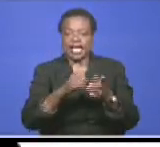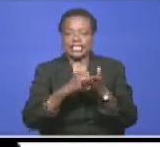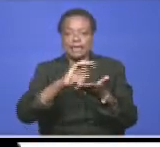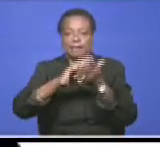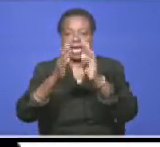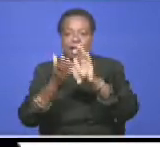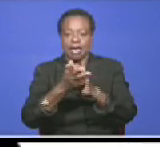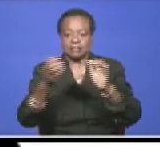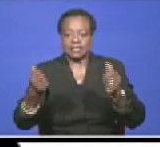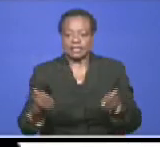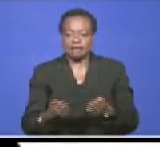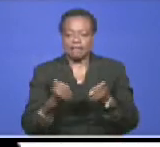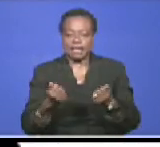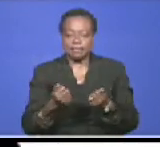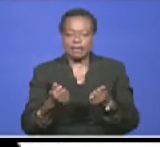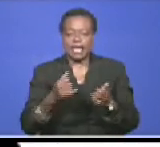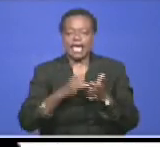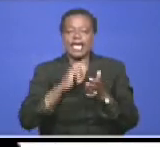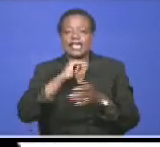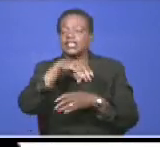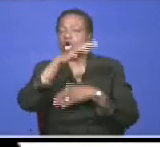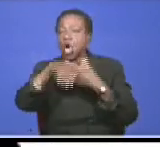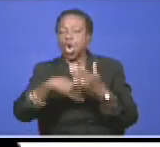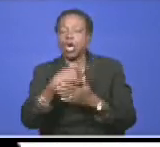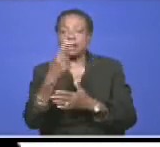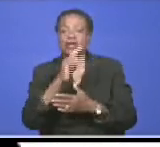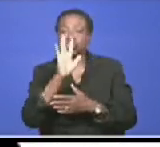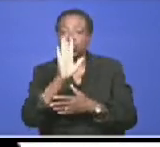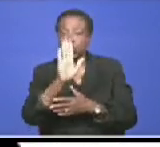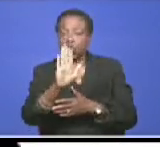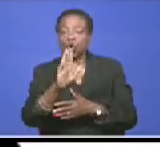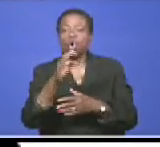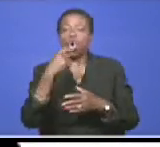available. Remember, it's all about your oral health,